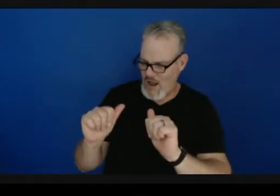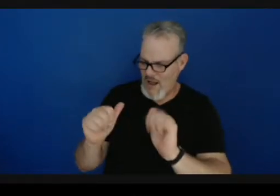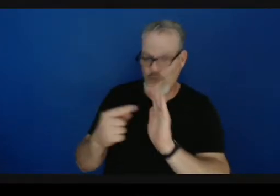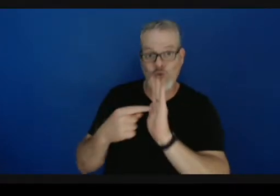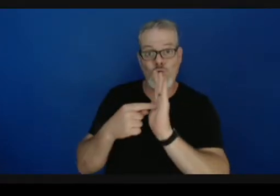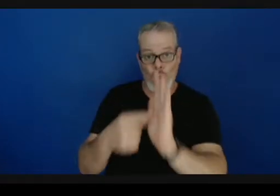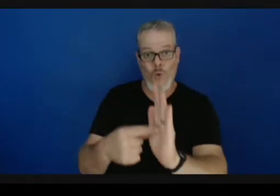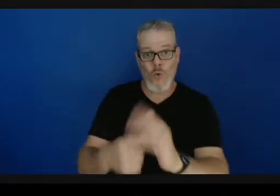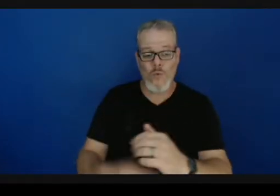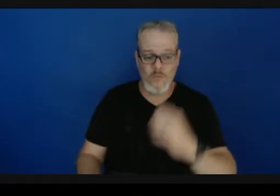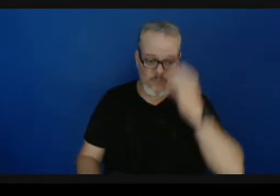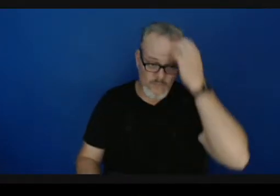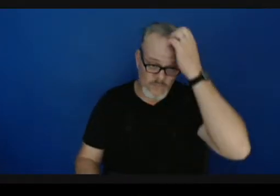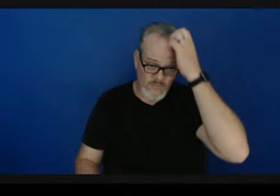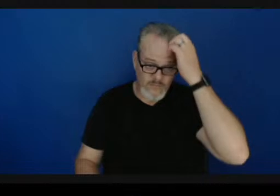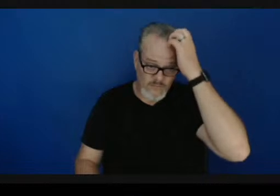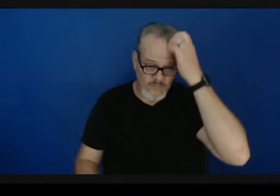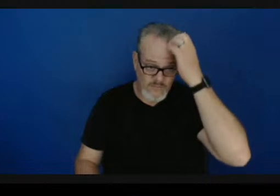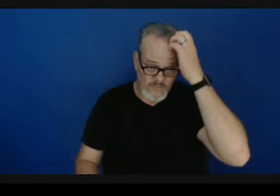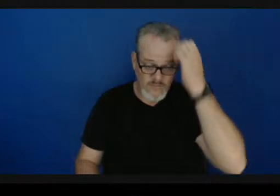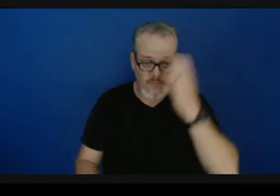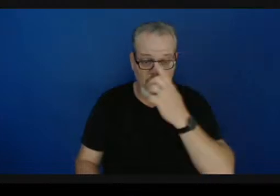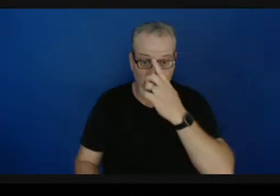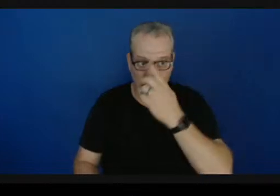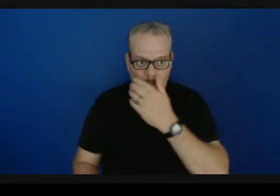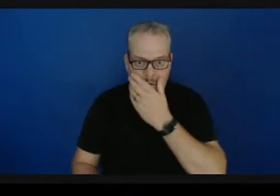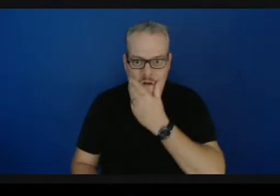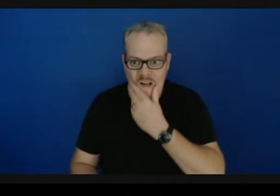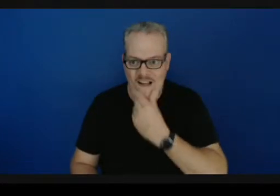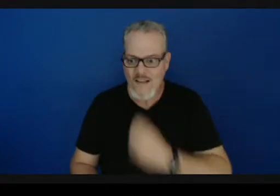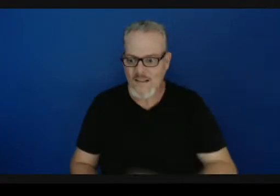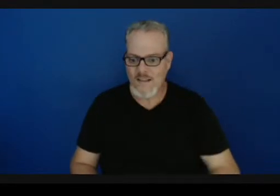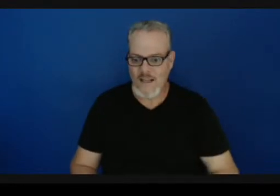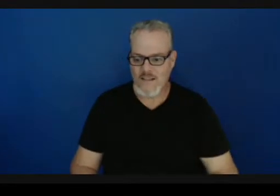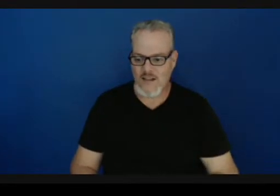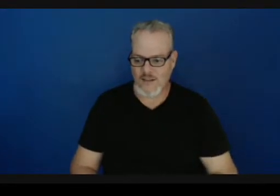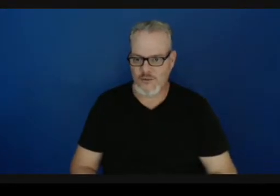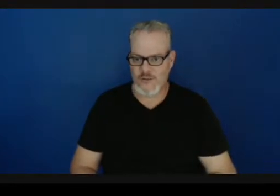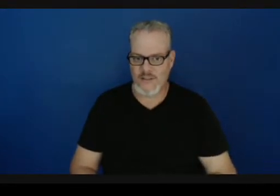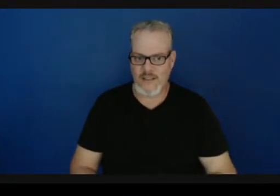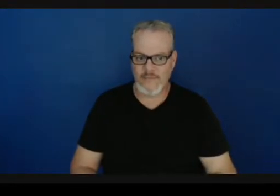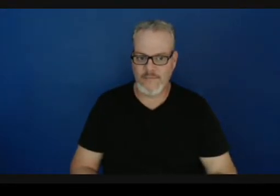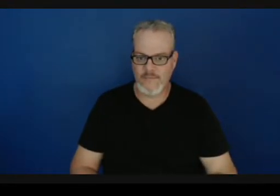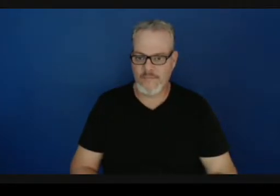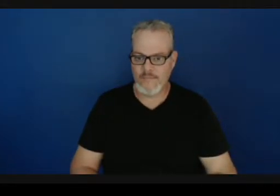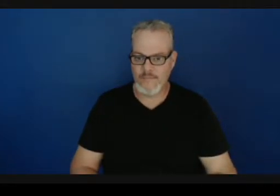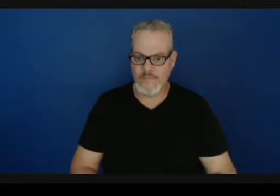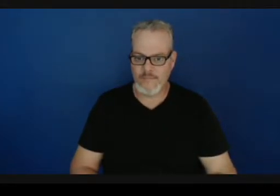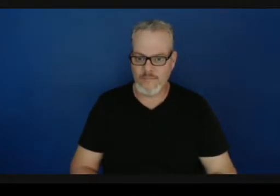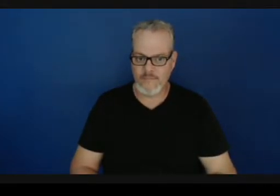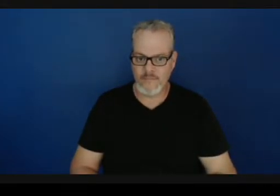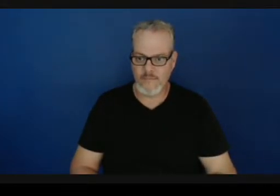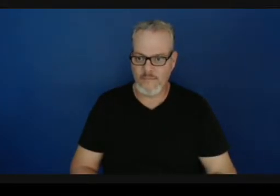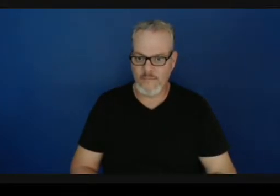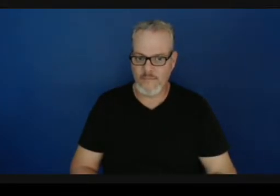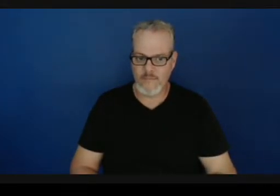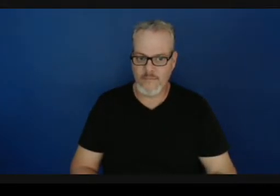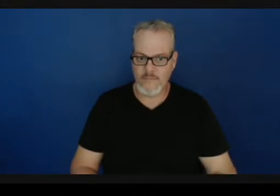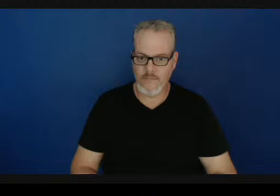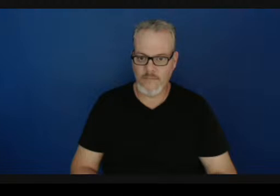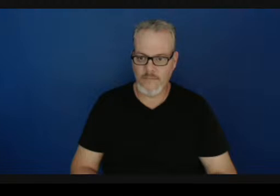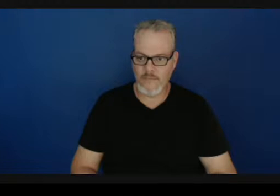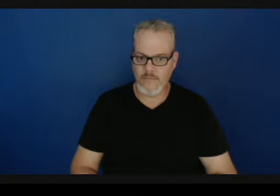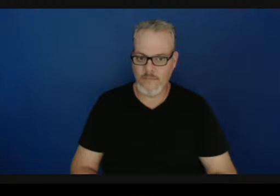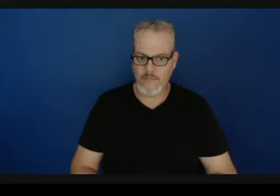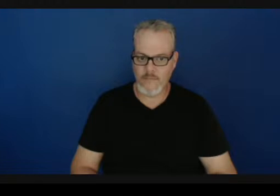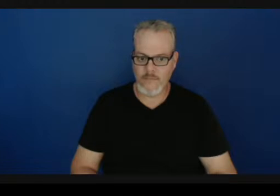that. So let's see here. So this is a thermal camera and the